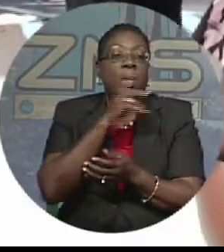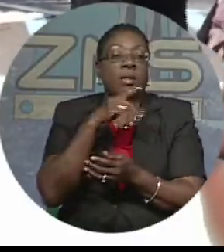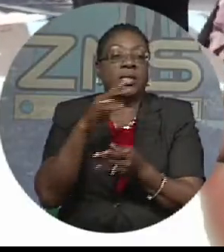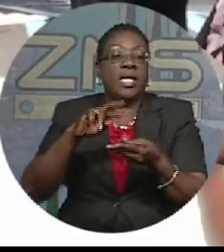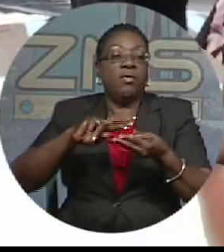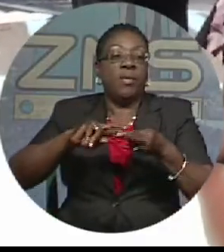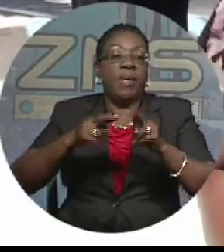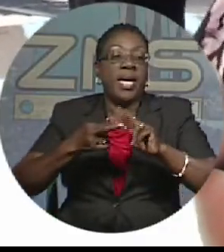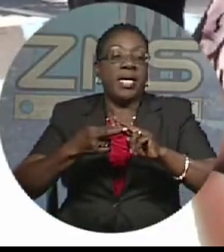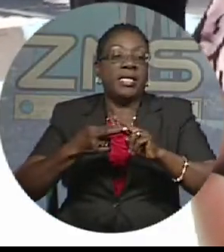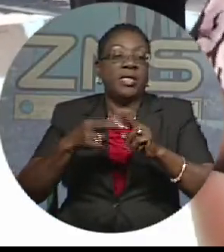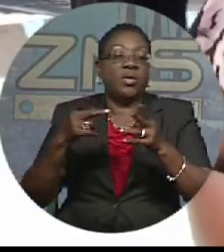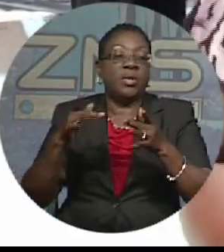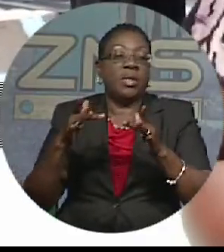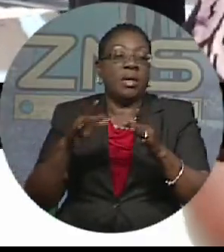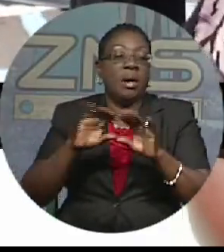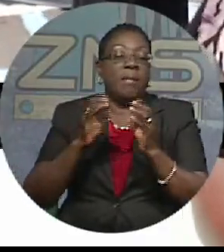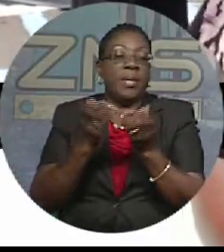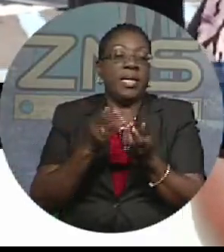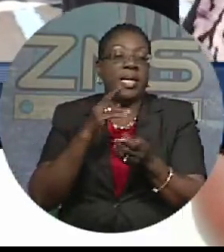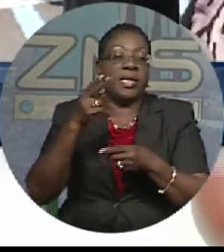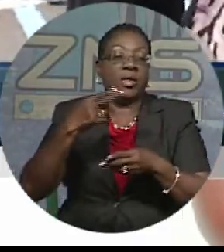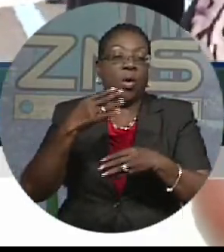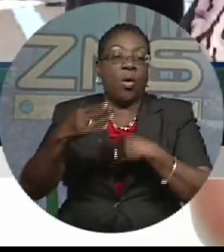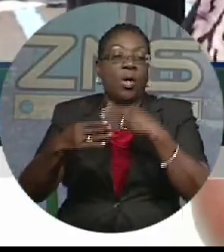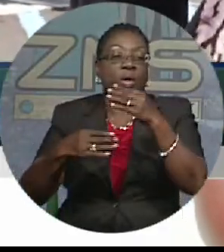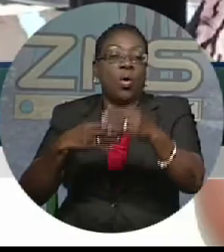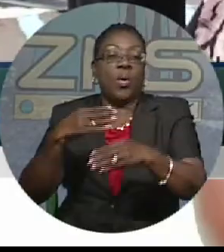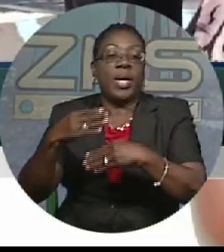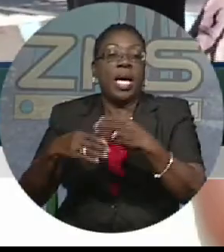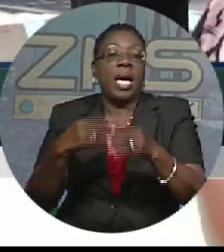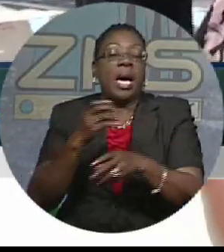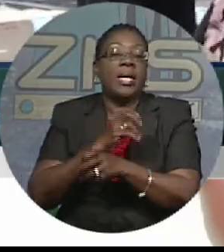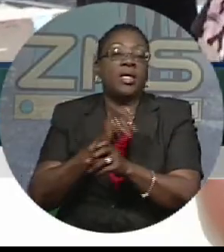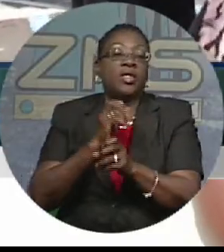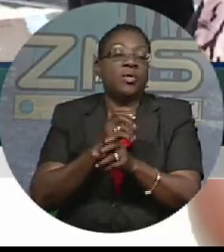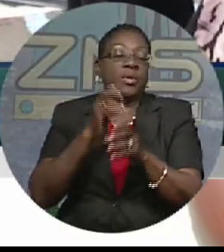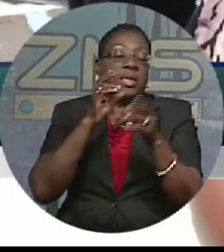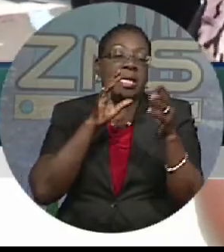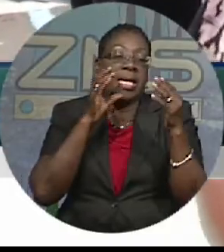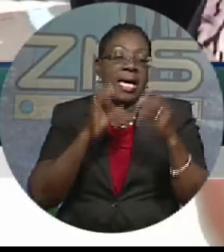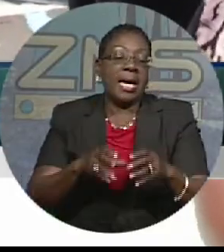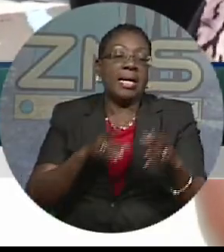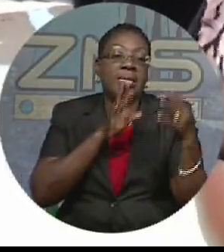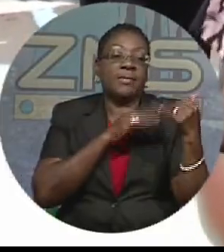repairs to the network are ongoing and consumers can expect some improvements